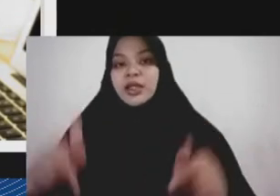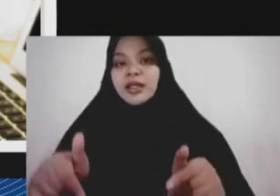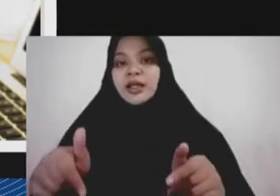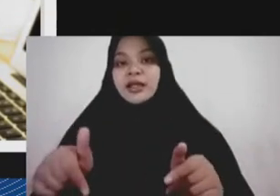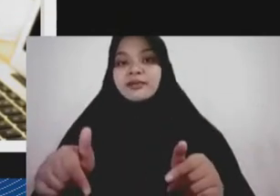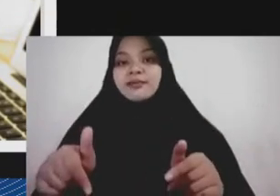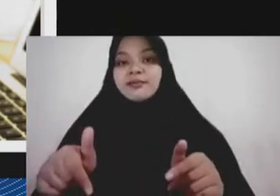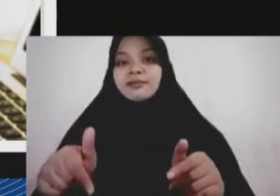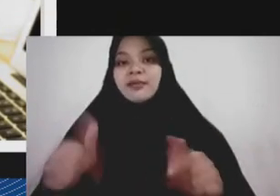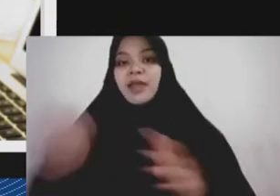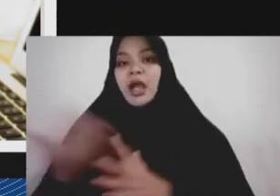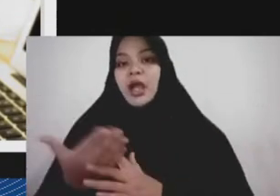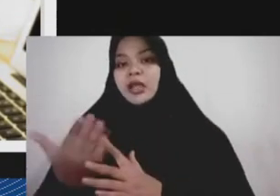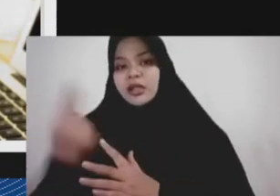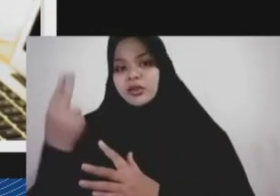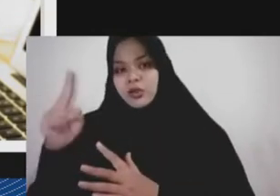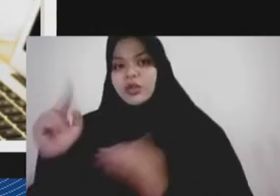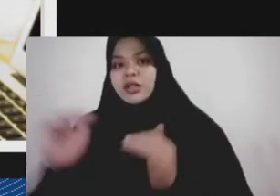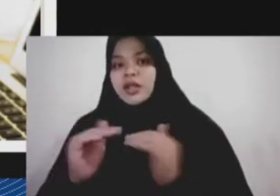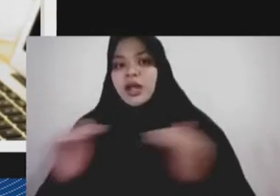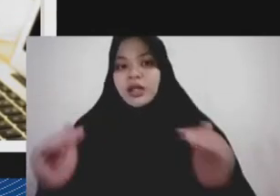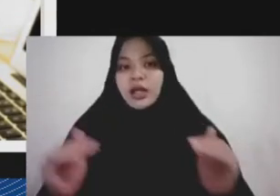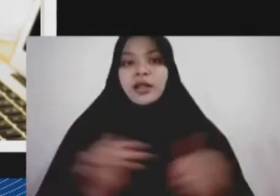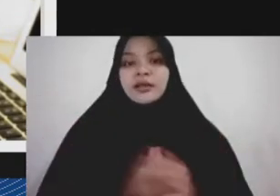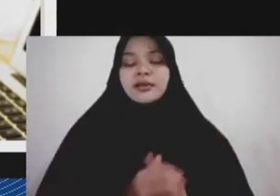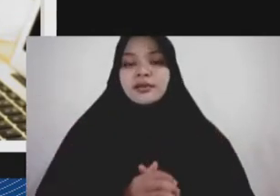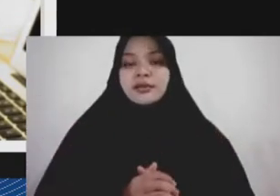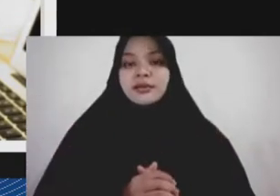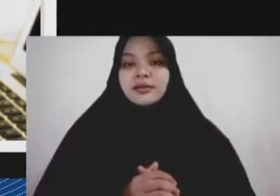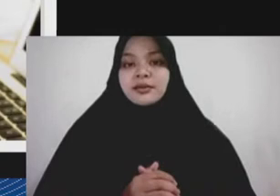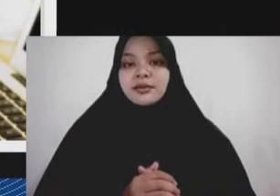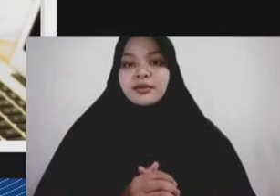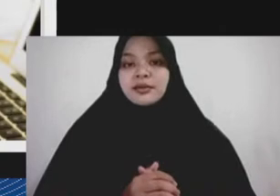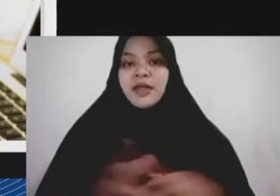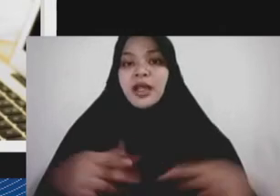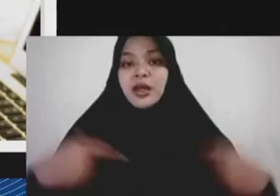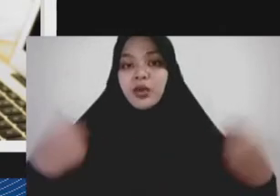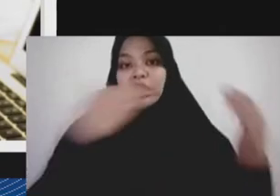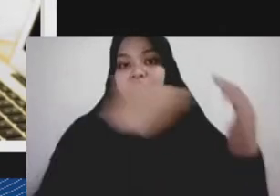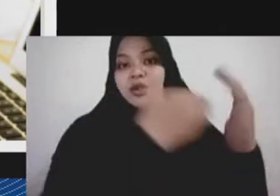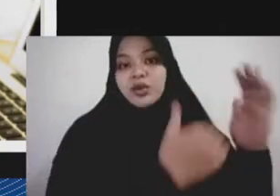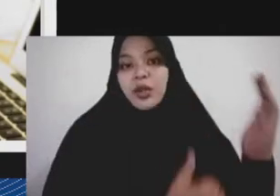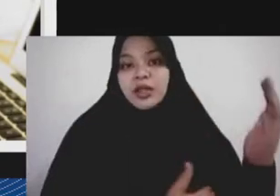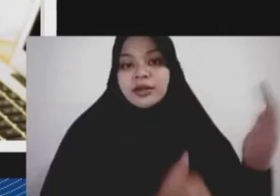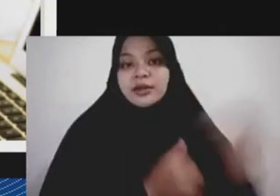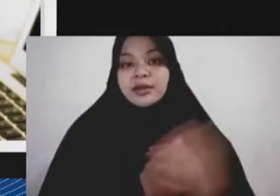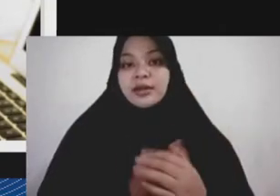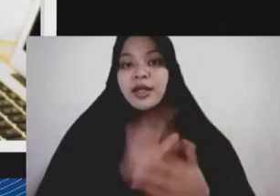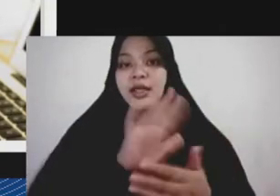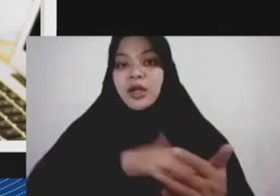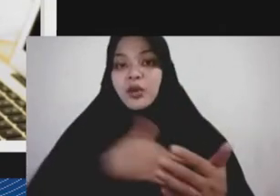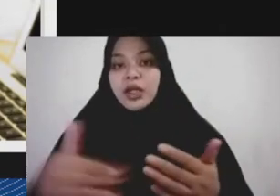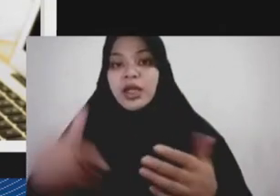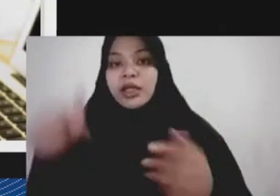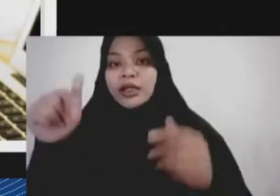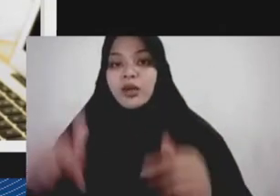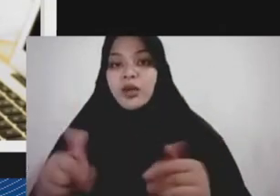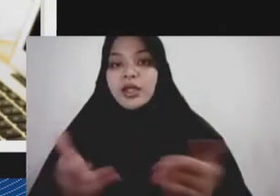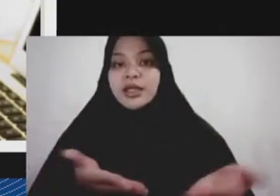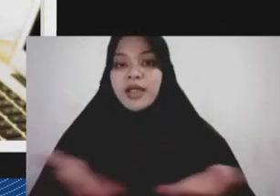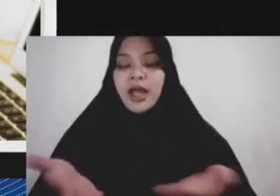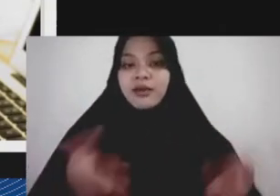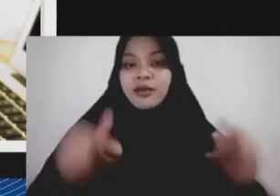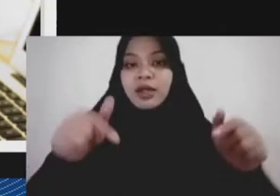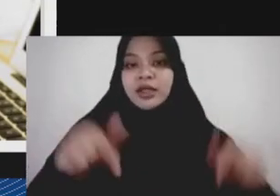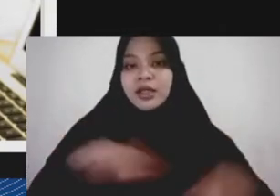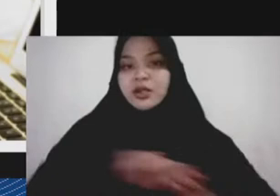access to justice and to our police. These critical services have been all but